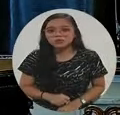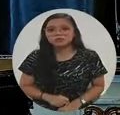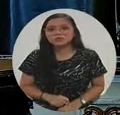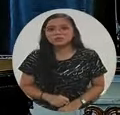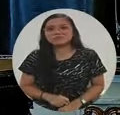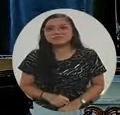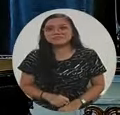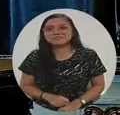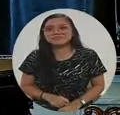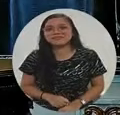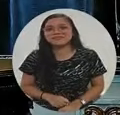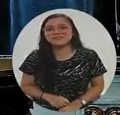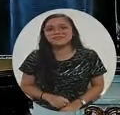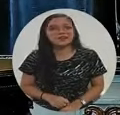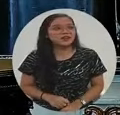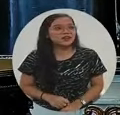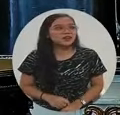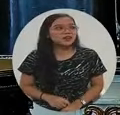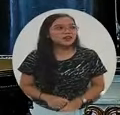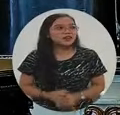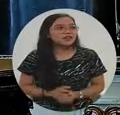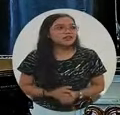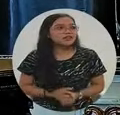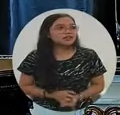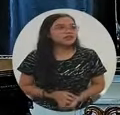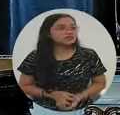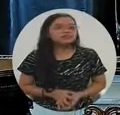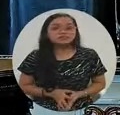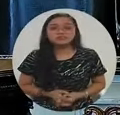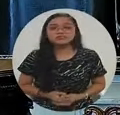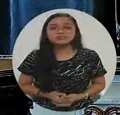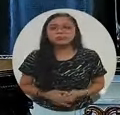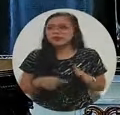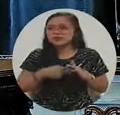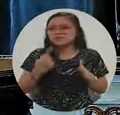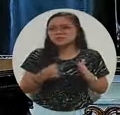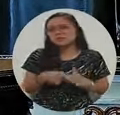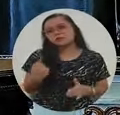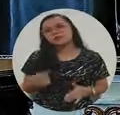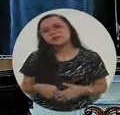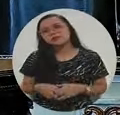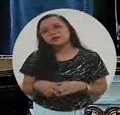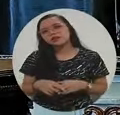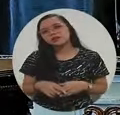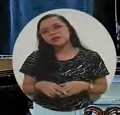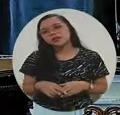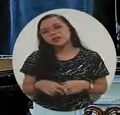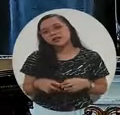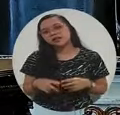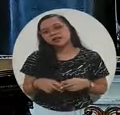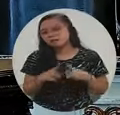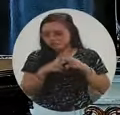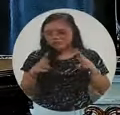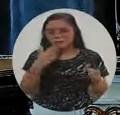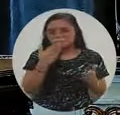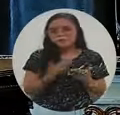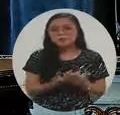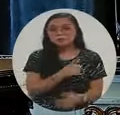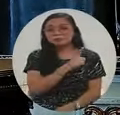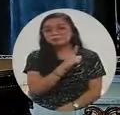Ang mukhang tangay mong kwan, mukhang tangay mong teacher. And sometimes, it's very difficult. Labi na good